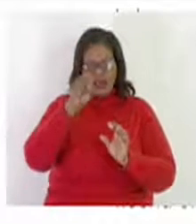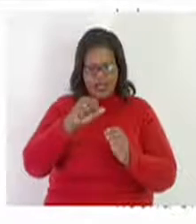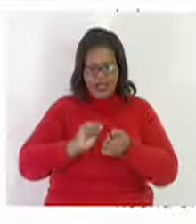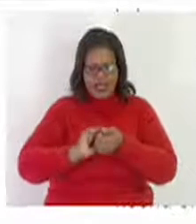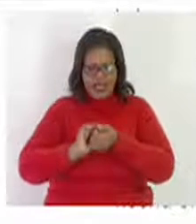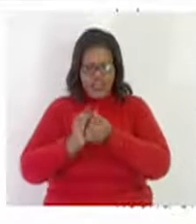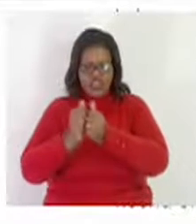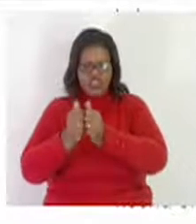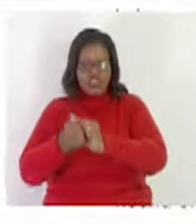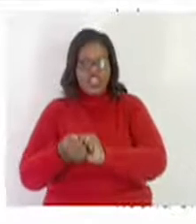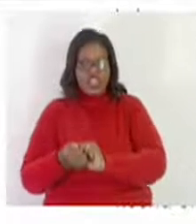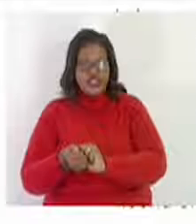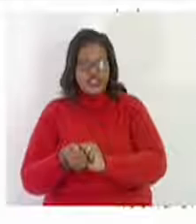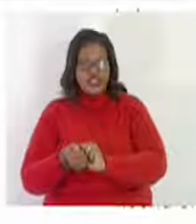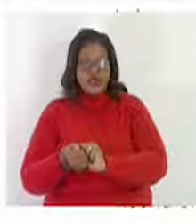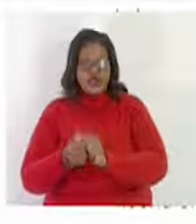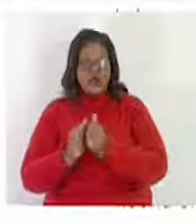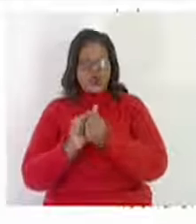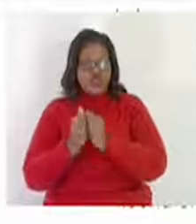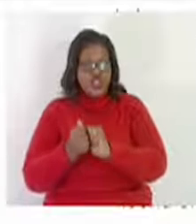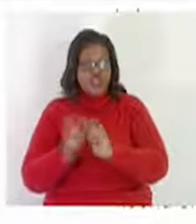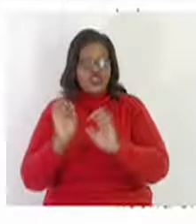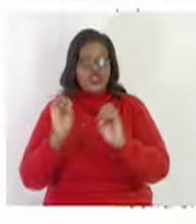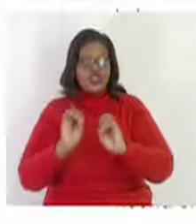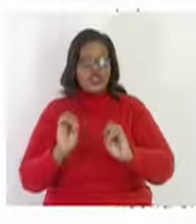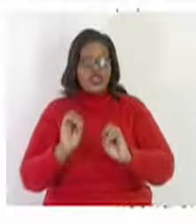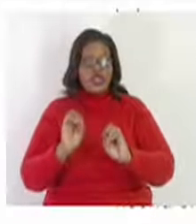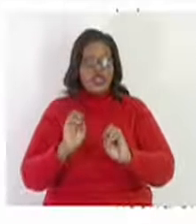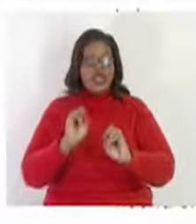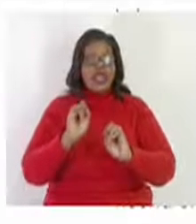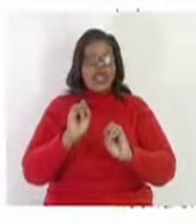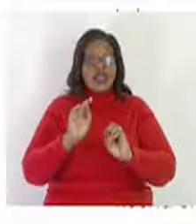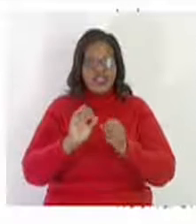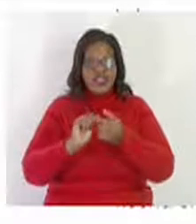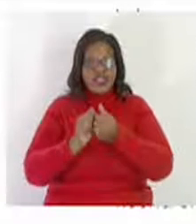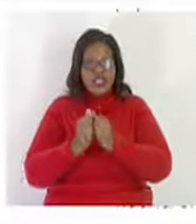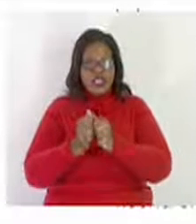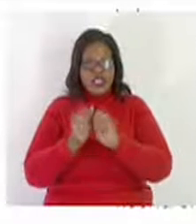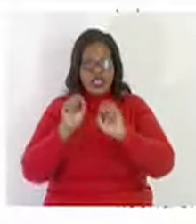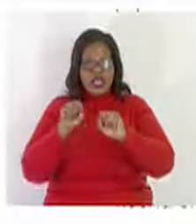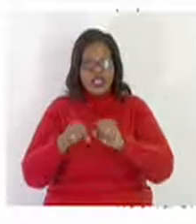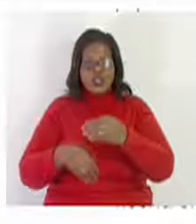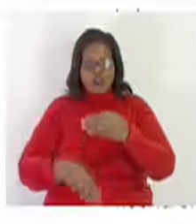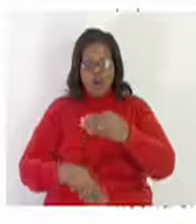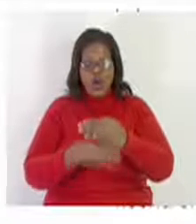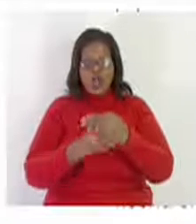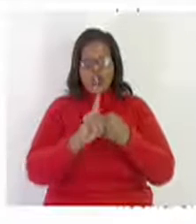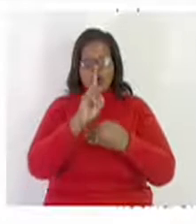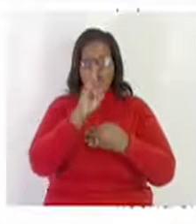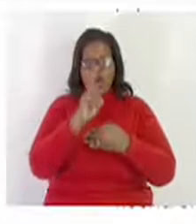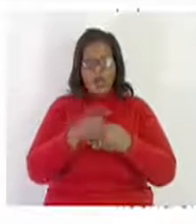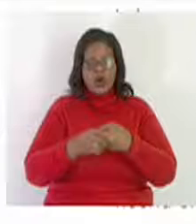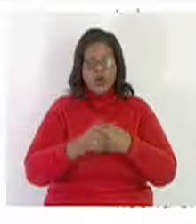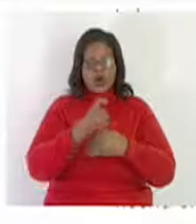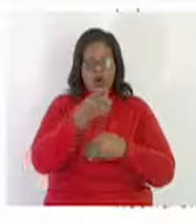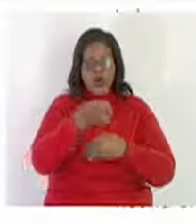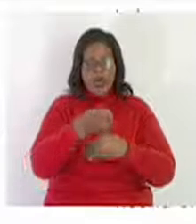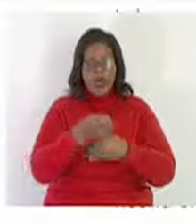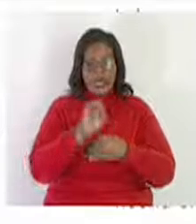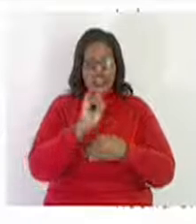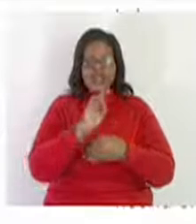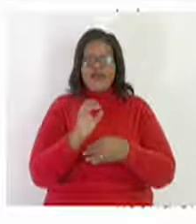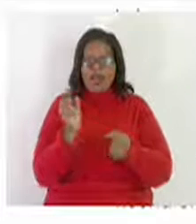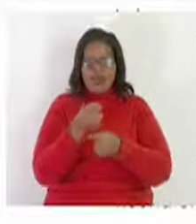can score, you add 1 to the 1,000. If it cannot score, then